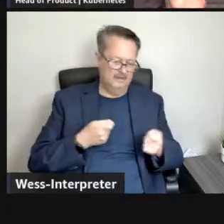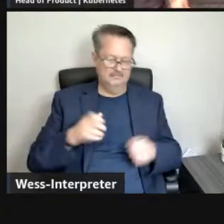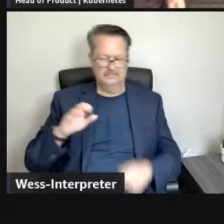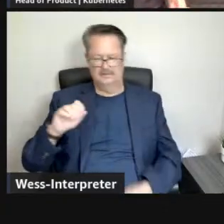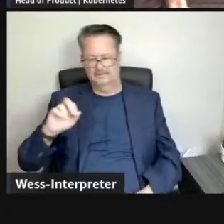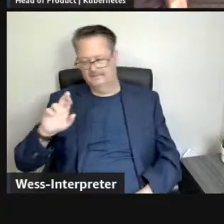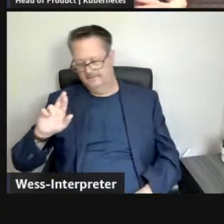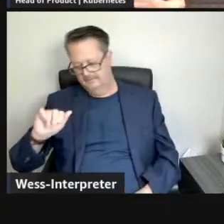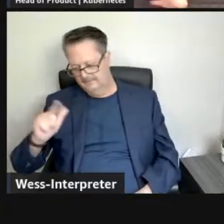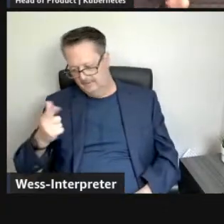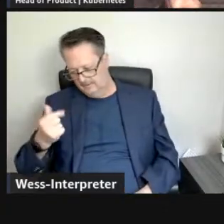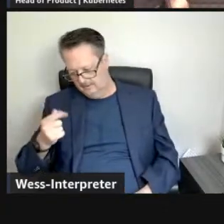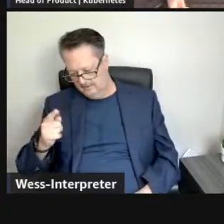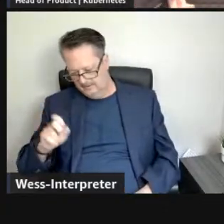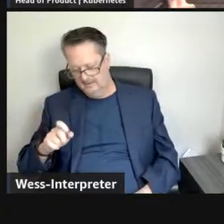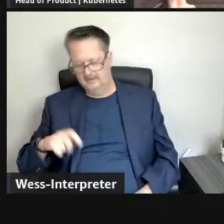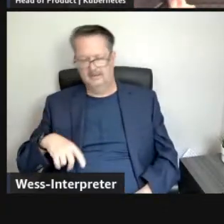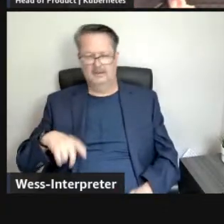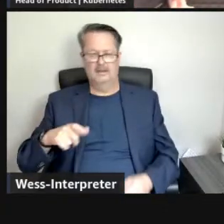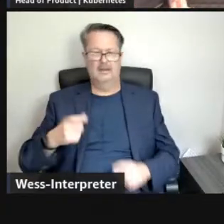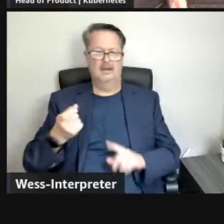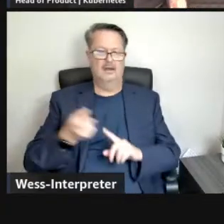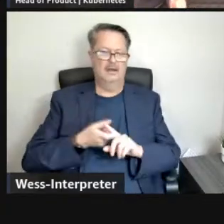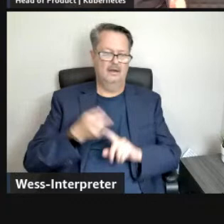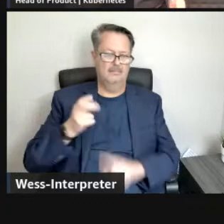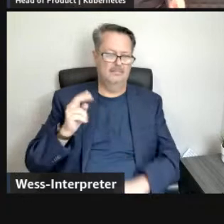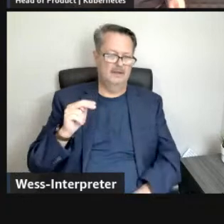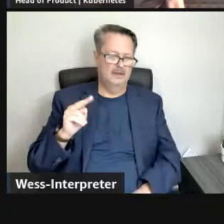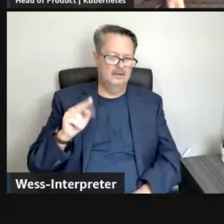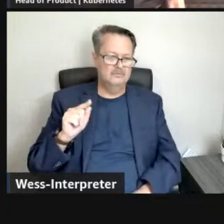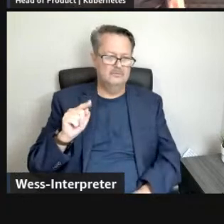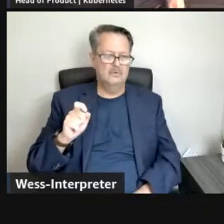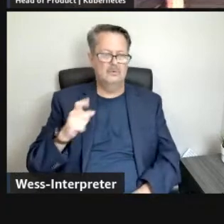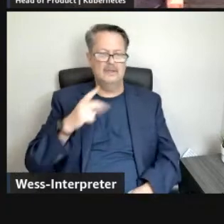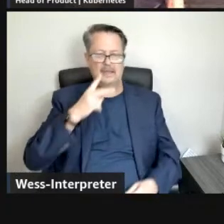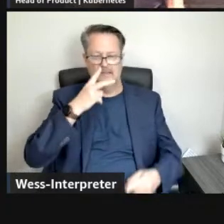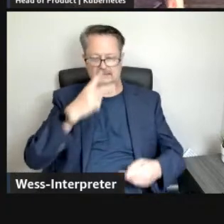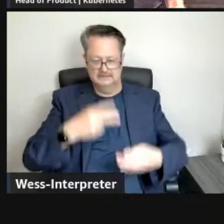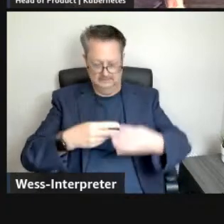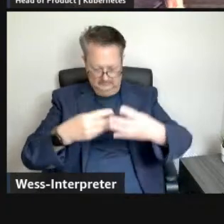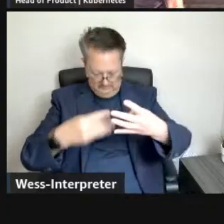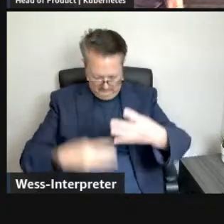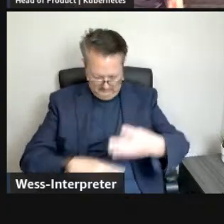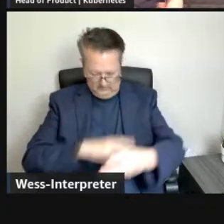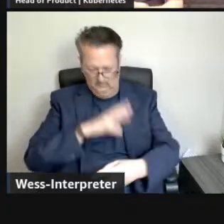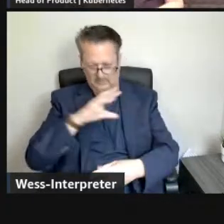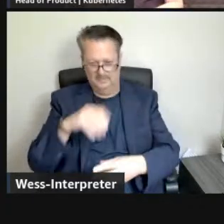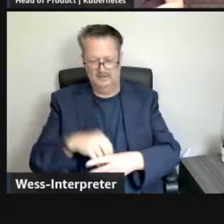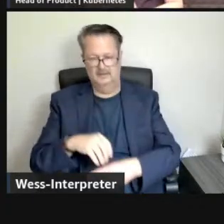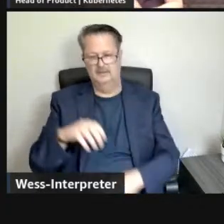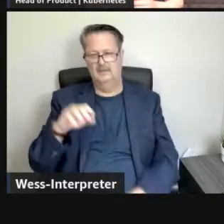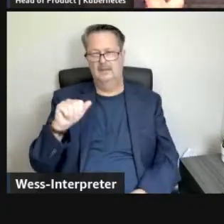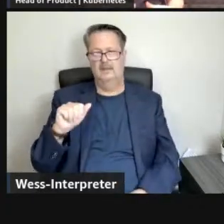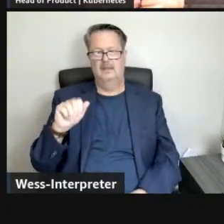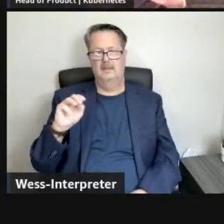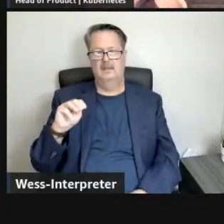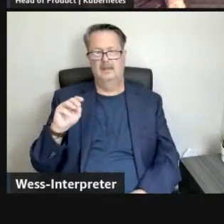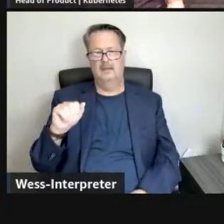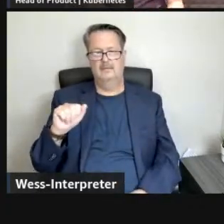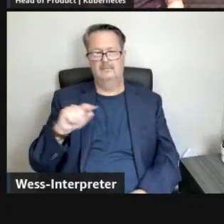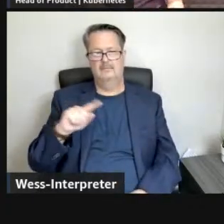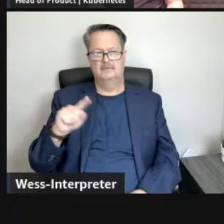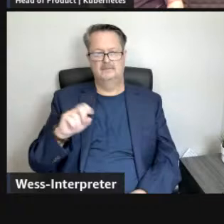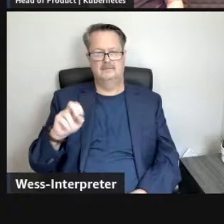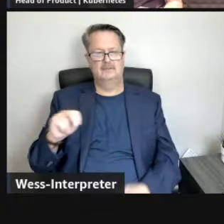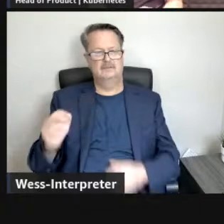can get automatic full cluster cost visibility inside of Amazon cost and usage reporting. So no matter what compute